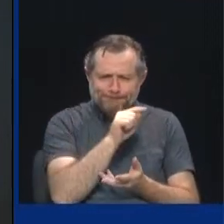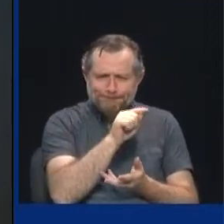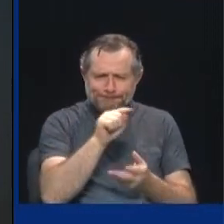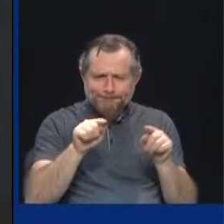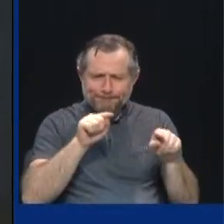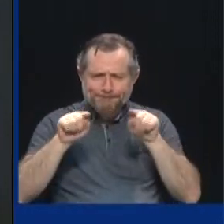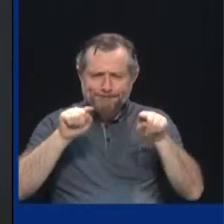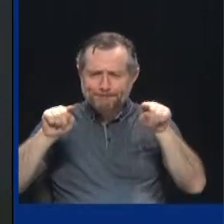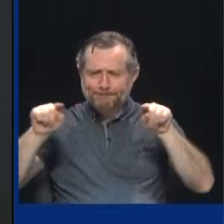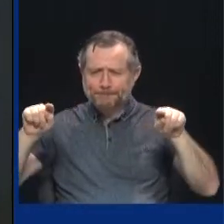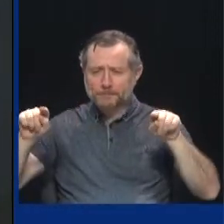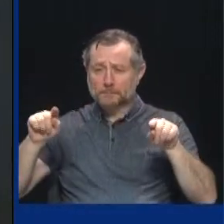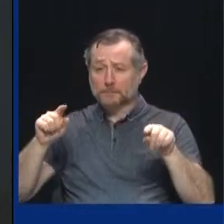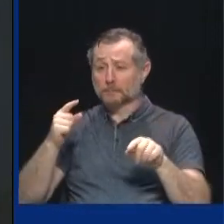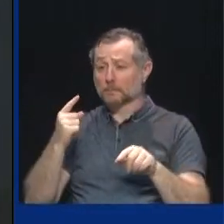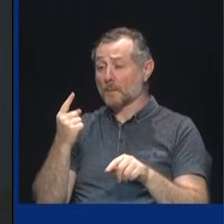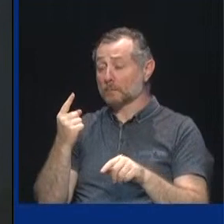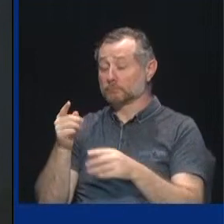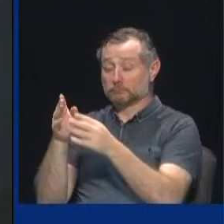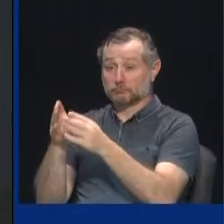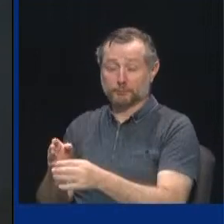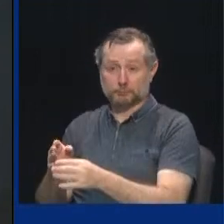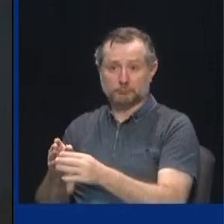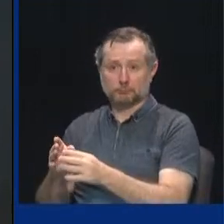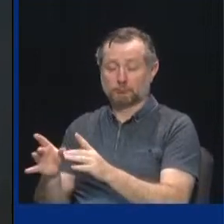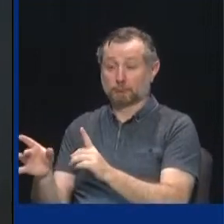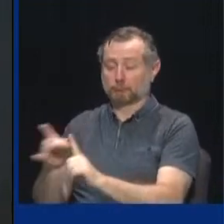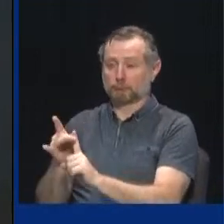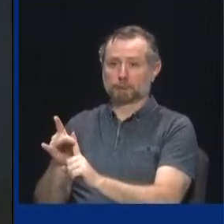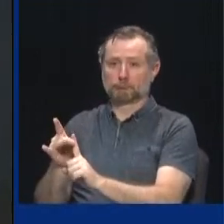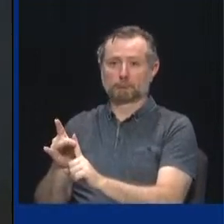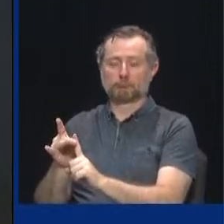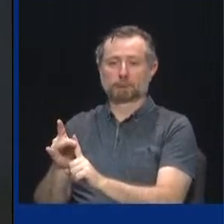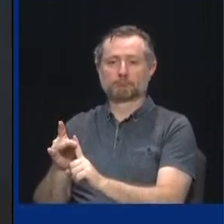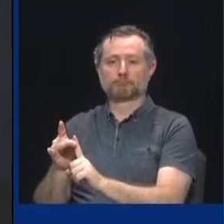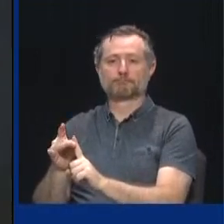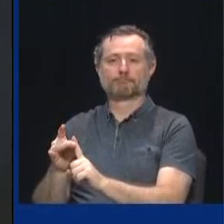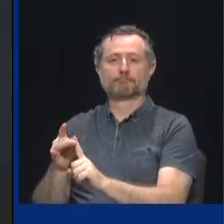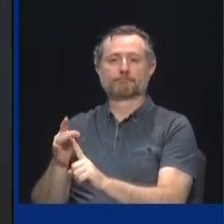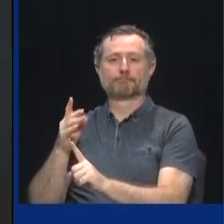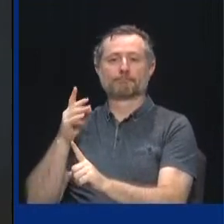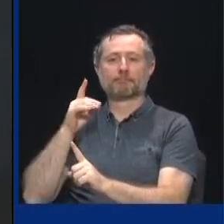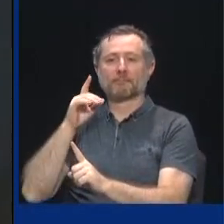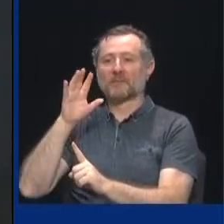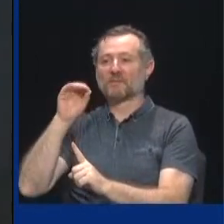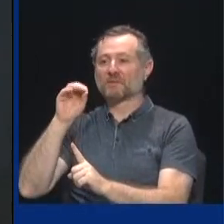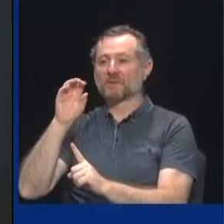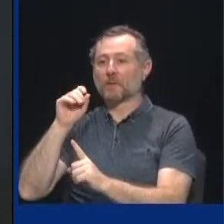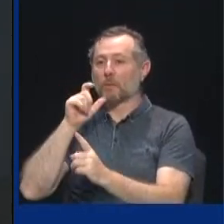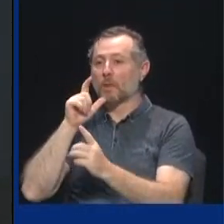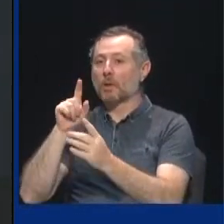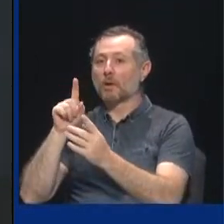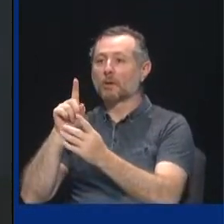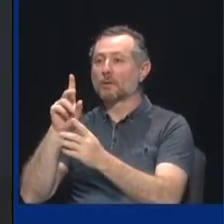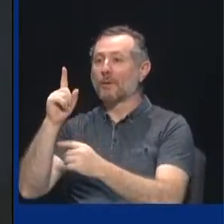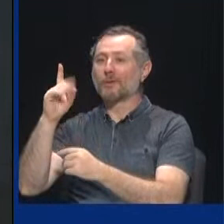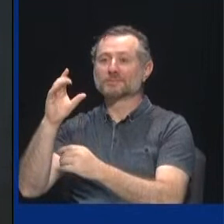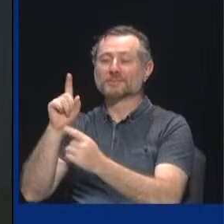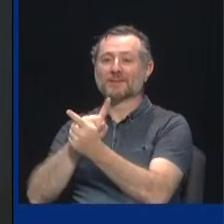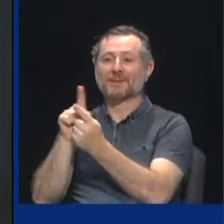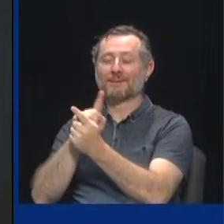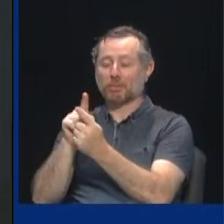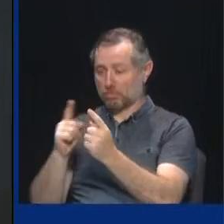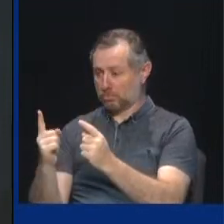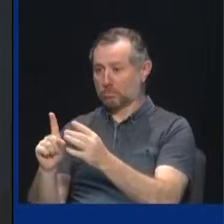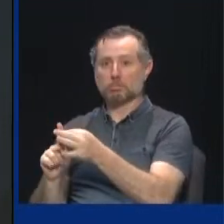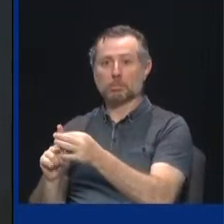One person who is infected can see 50 people, 100 people a day.